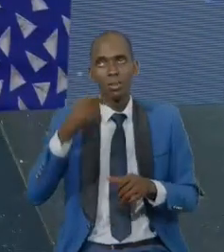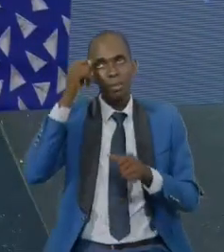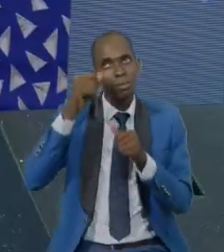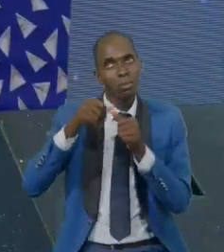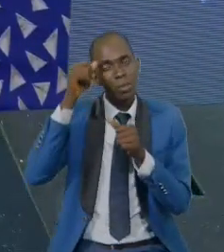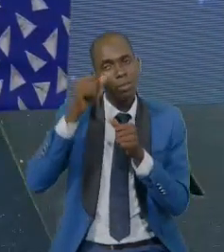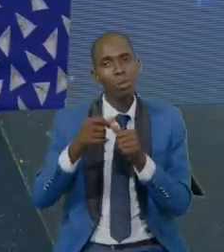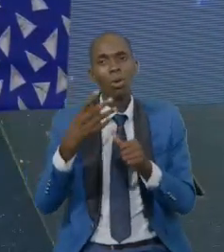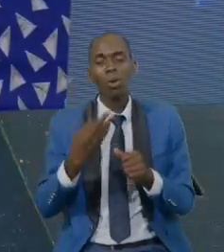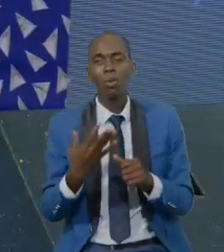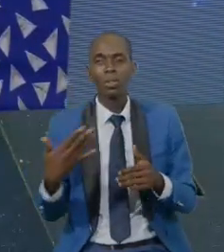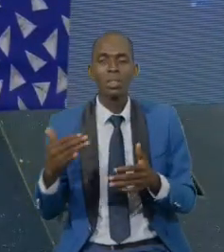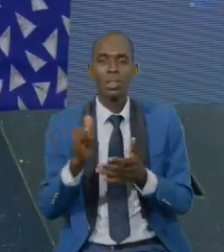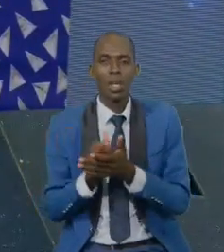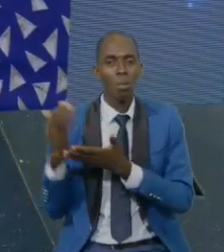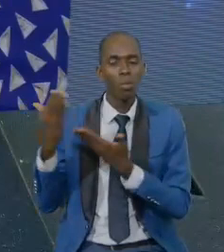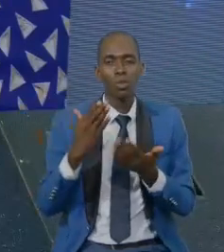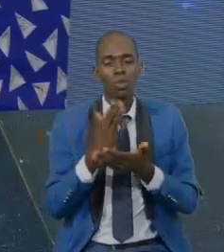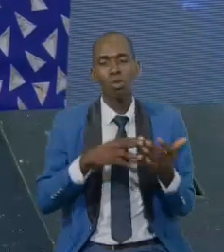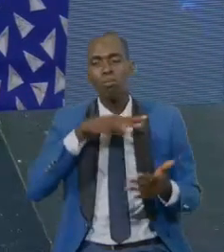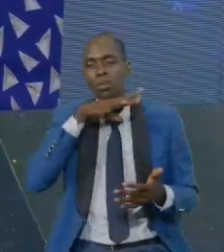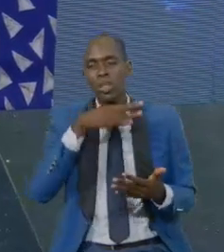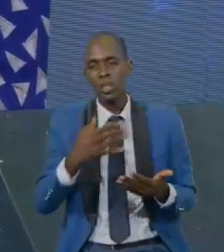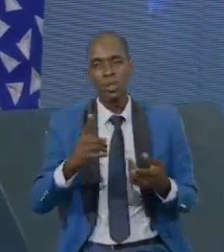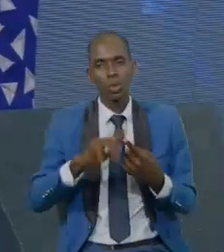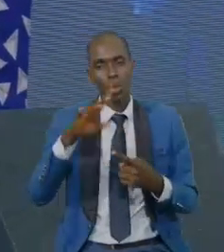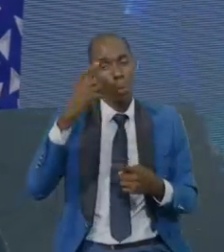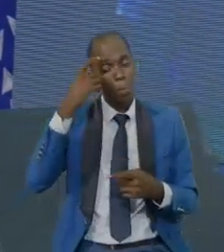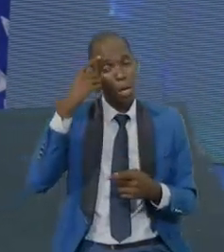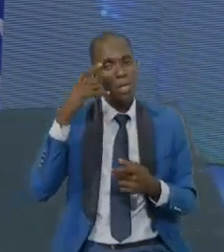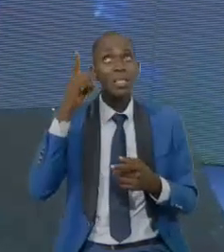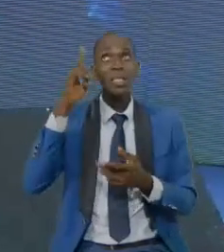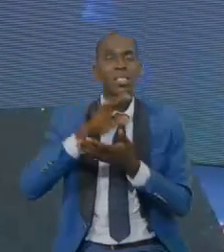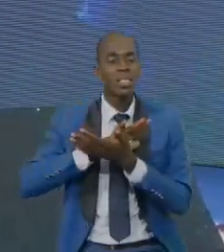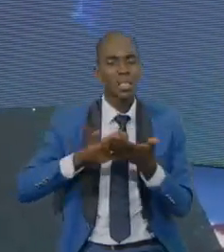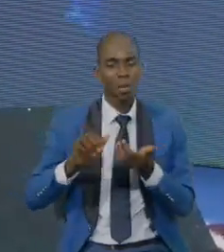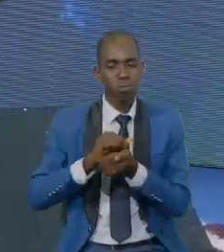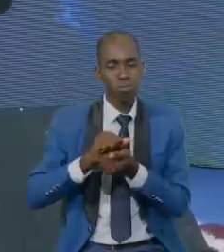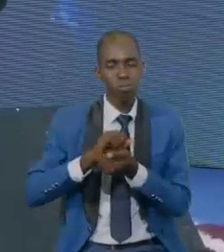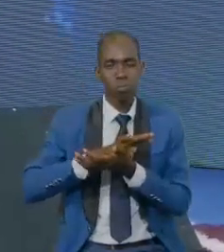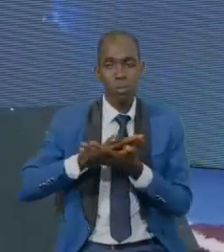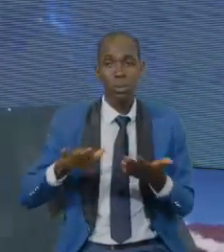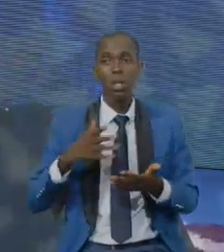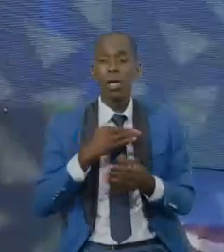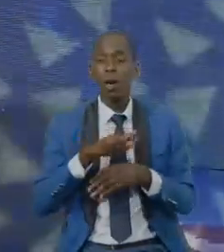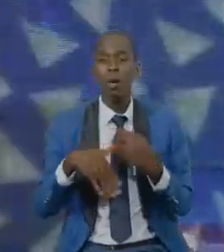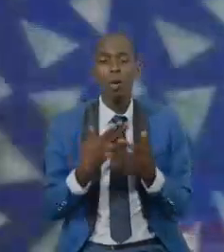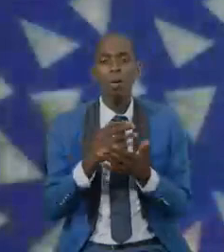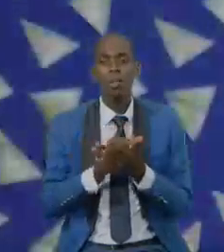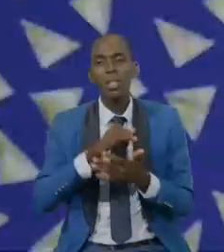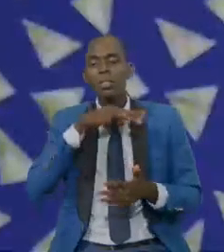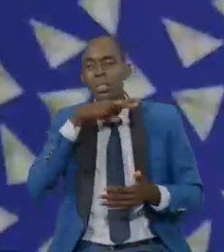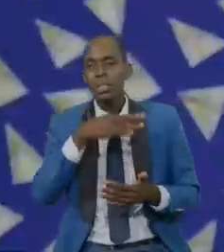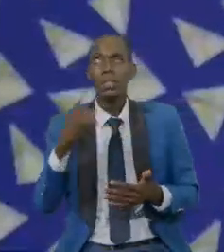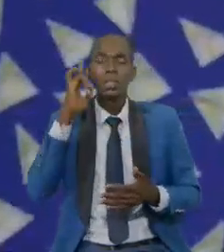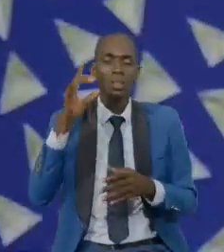they bring some pollution into your mind. It cleanses you, it washes you, and even all that pollution, it takes